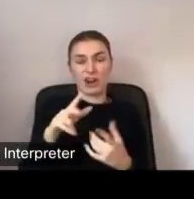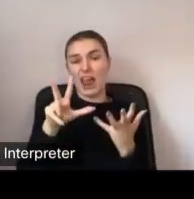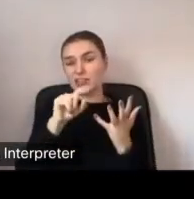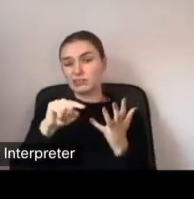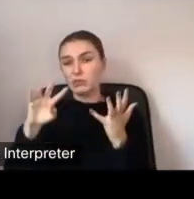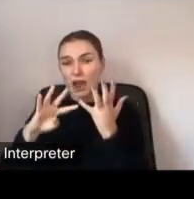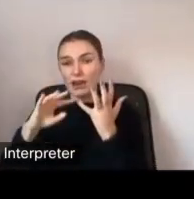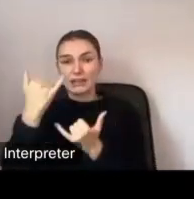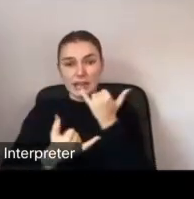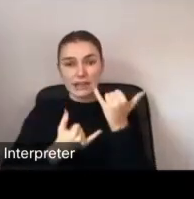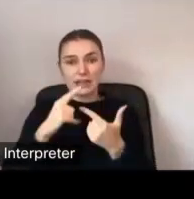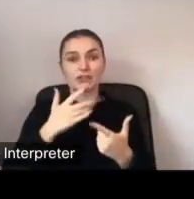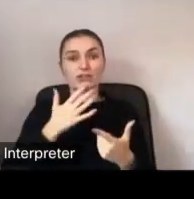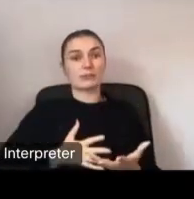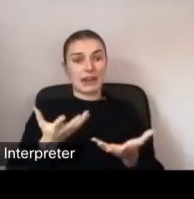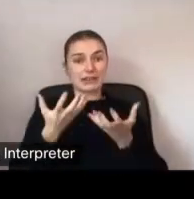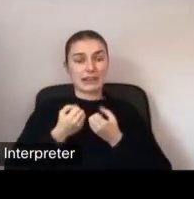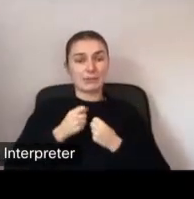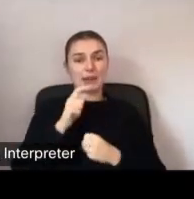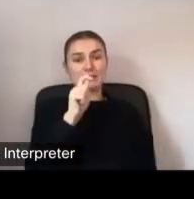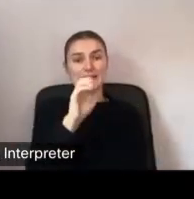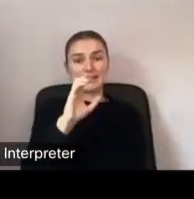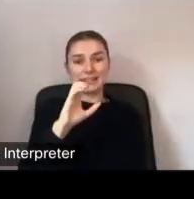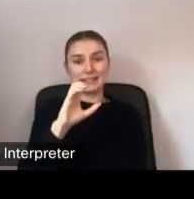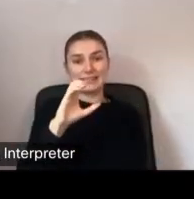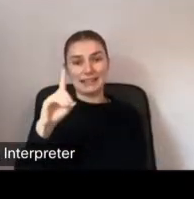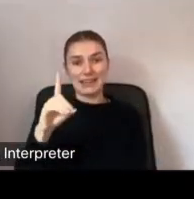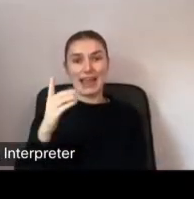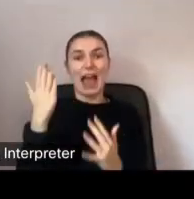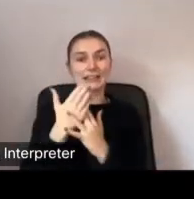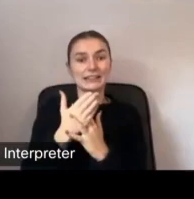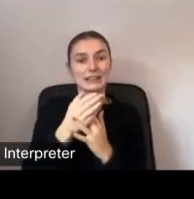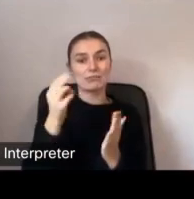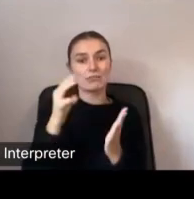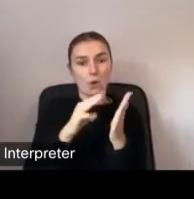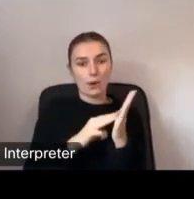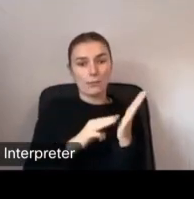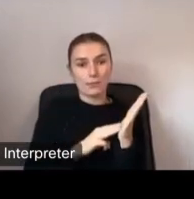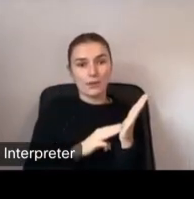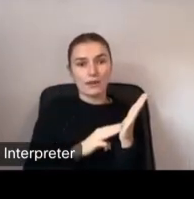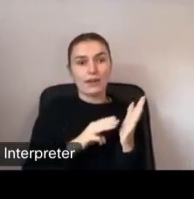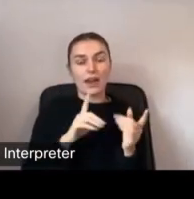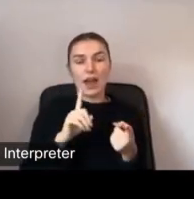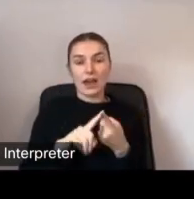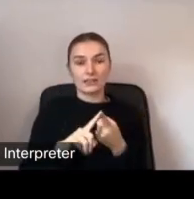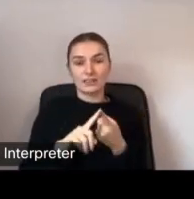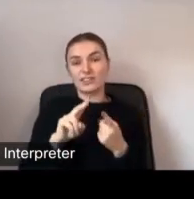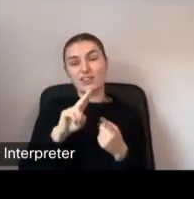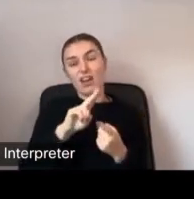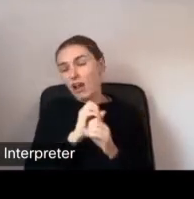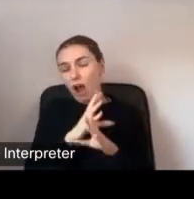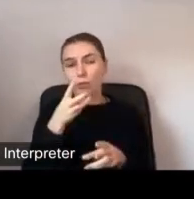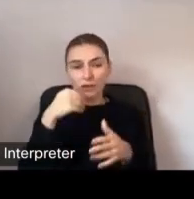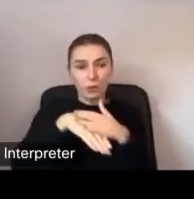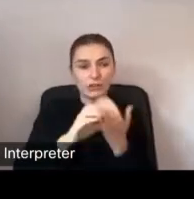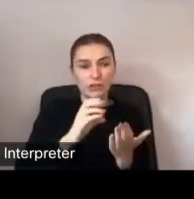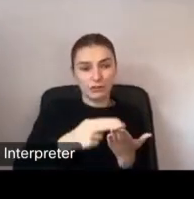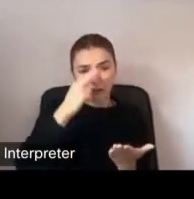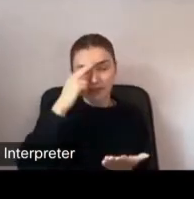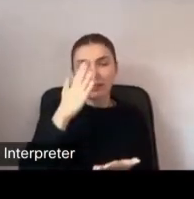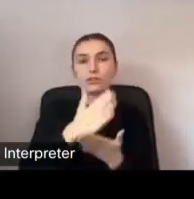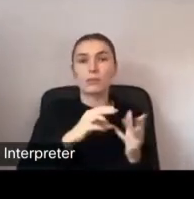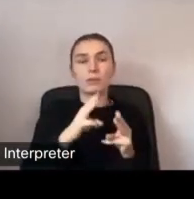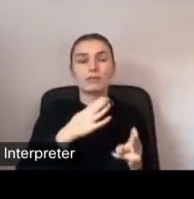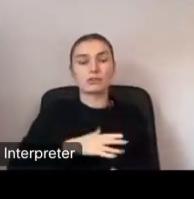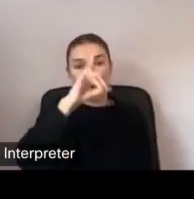and he's just been accepted by Trinity Access program. So, and not all of them are going to end up going to university. A lot of people just hope means about